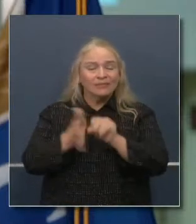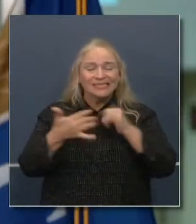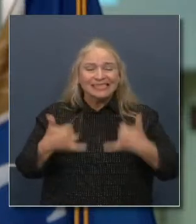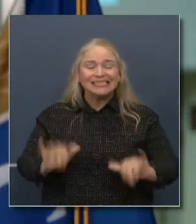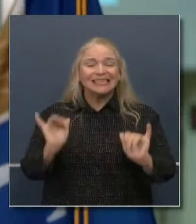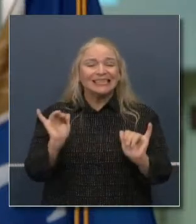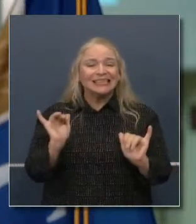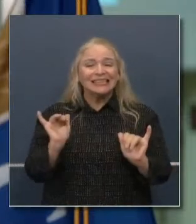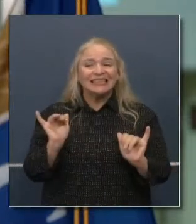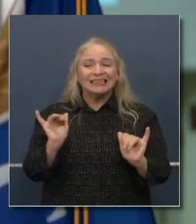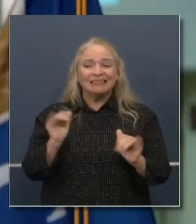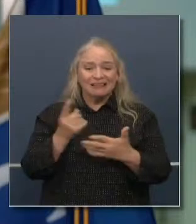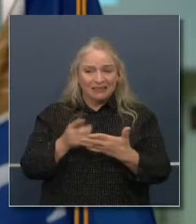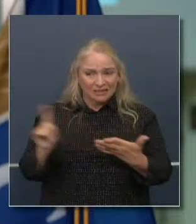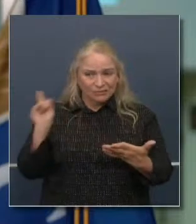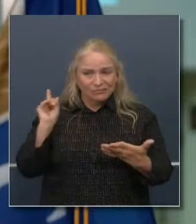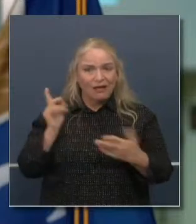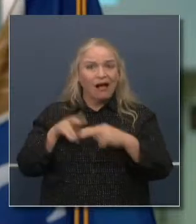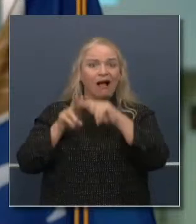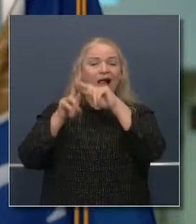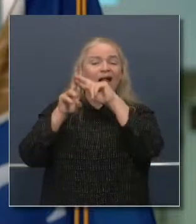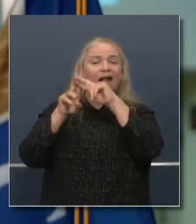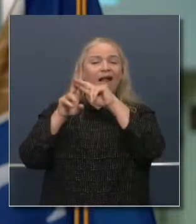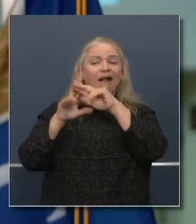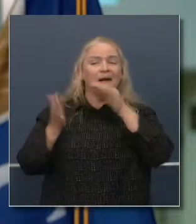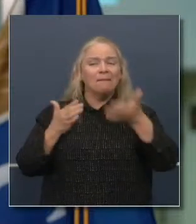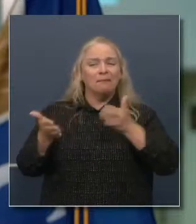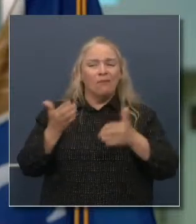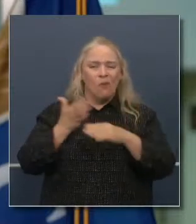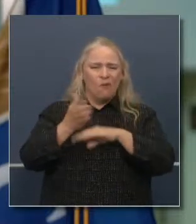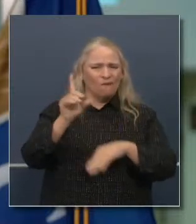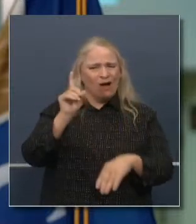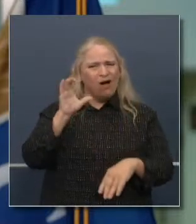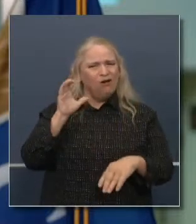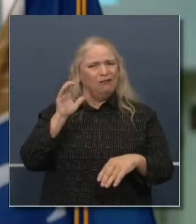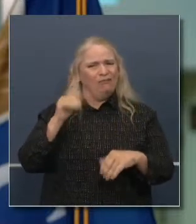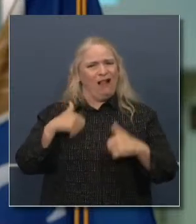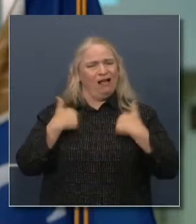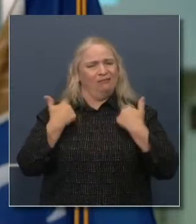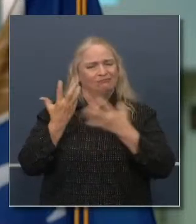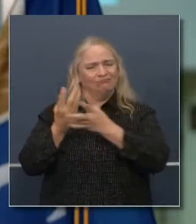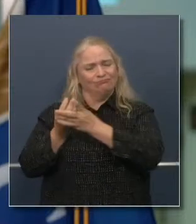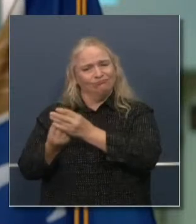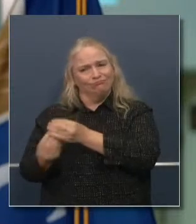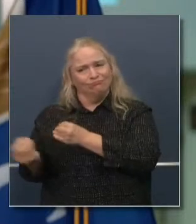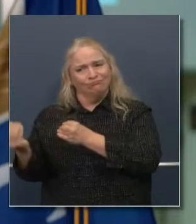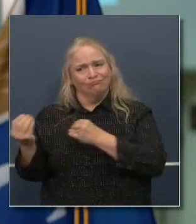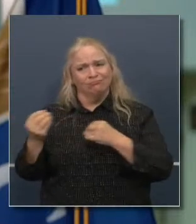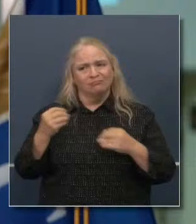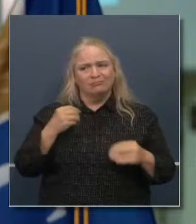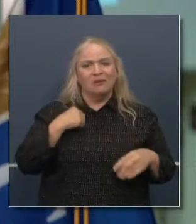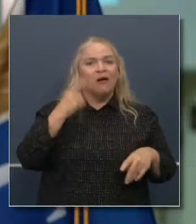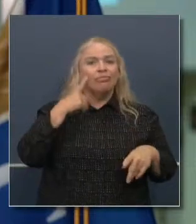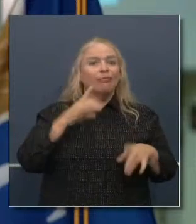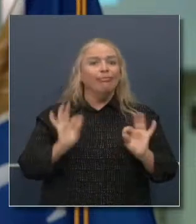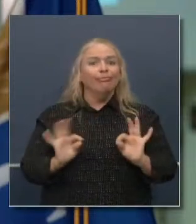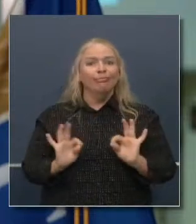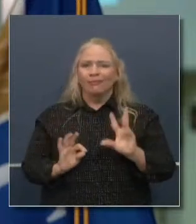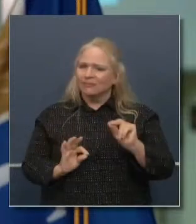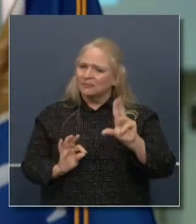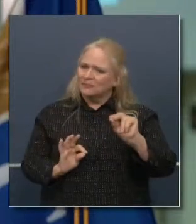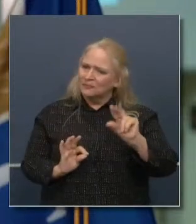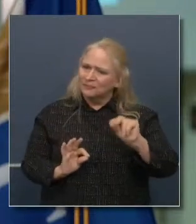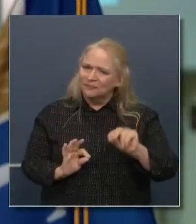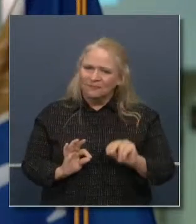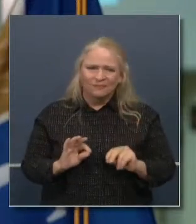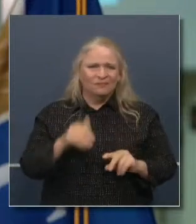last week, north of 100 lives lost. Don't be fooled, respectfully. I say this not because